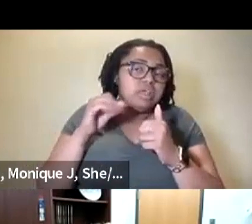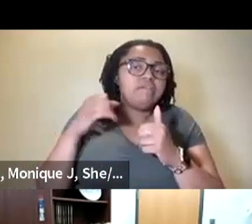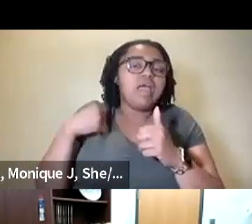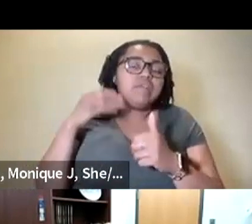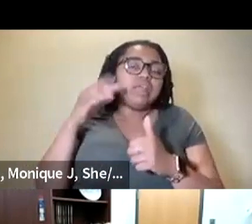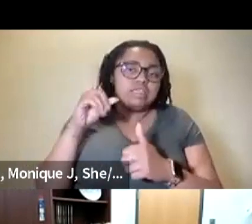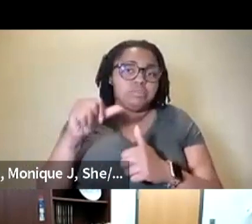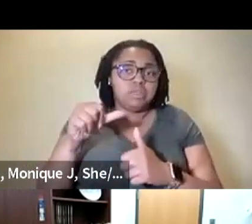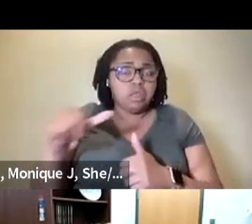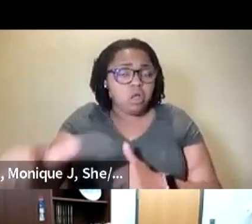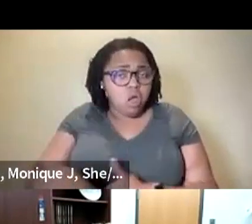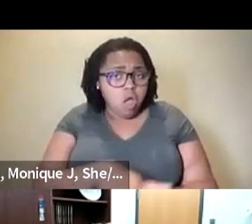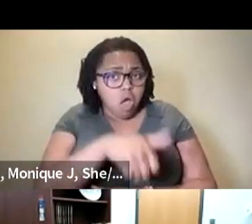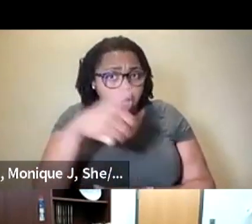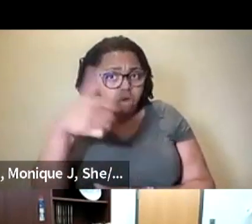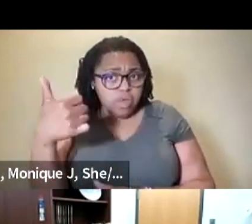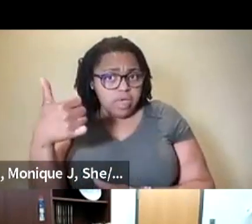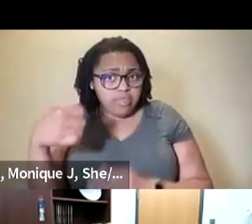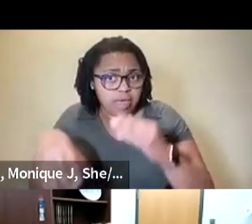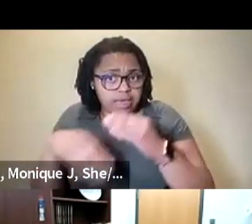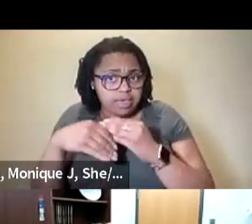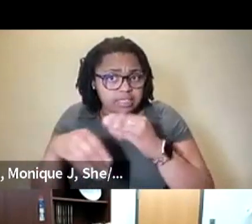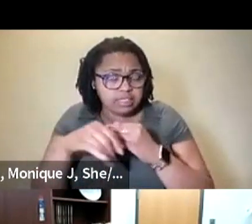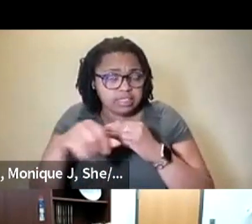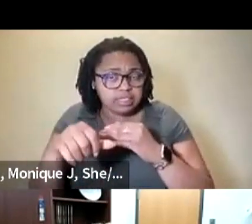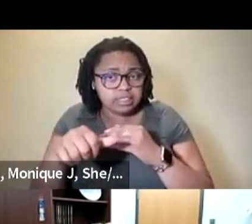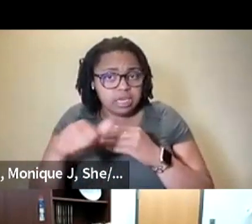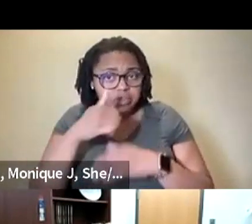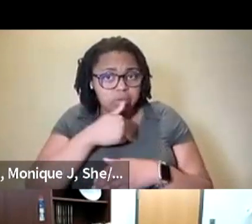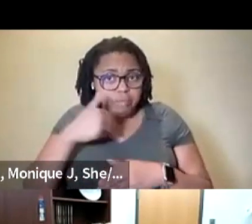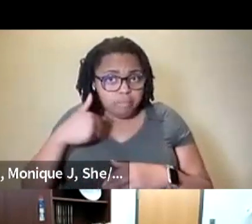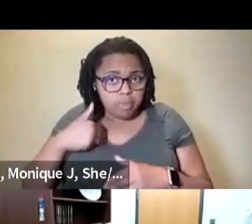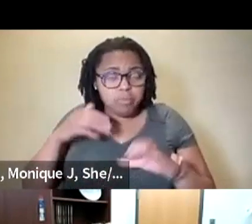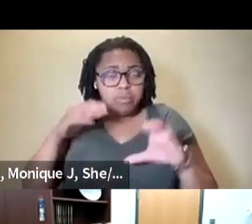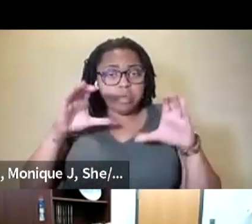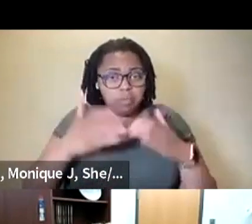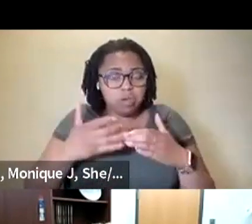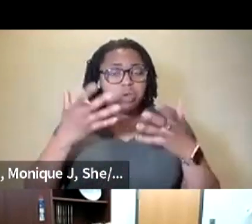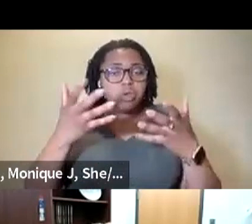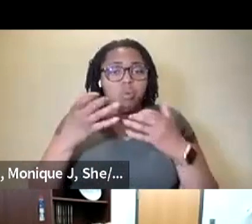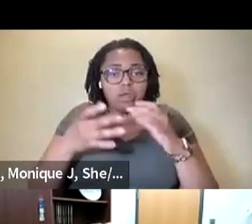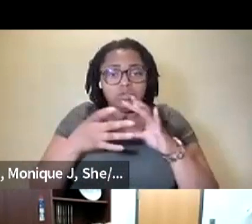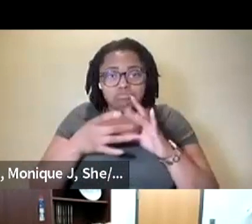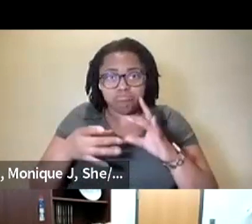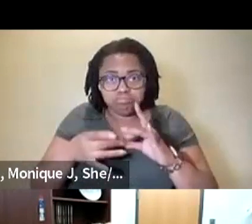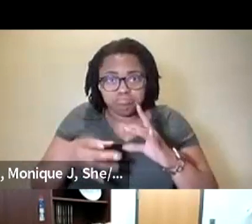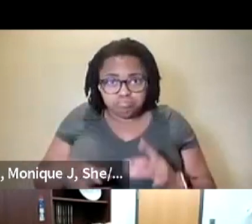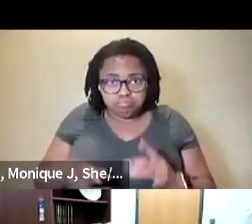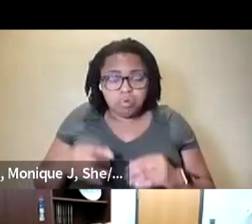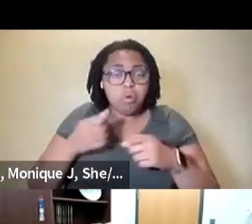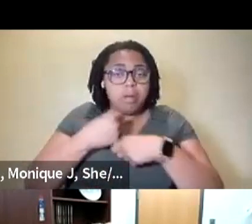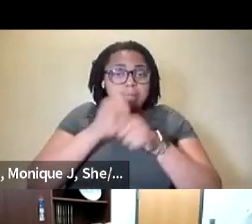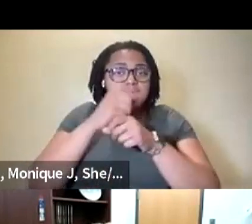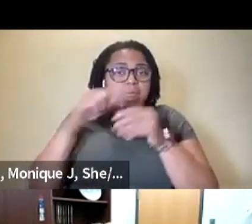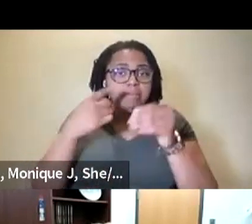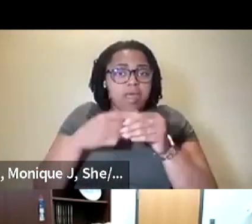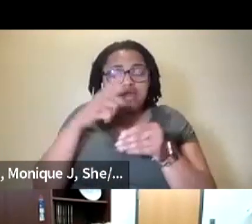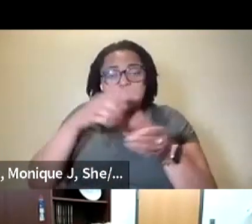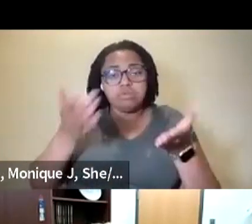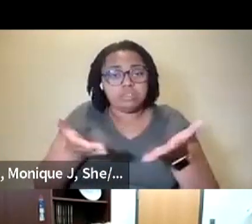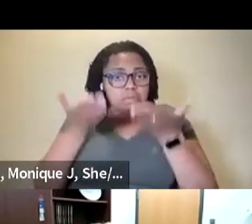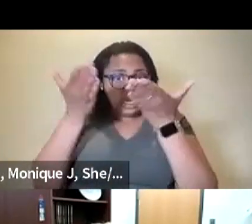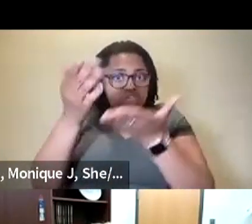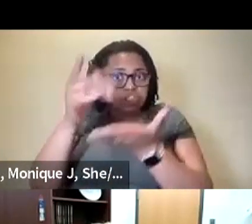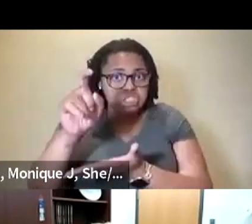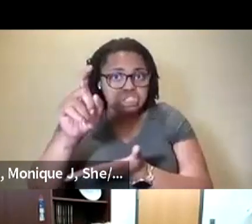Are there any additions that any of the membership committee members would like to make about these nominations?